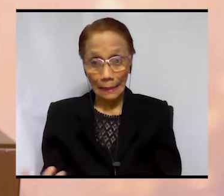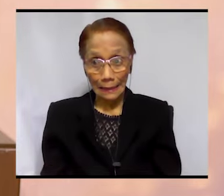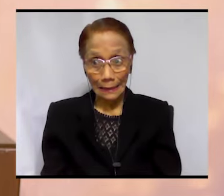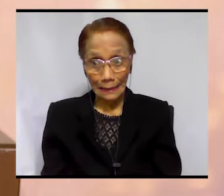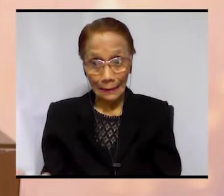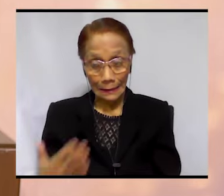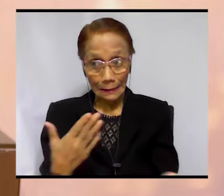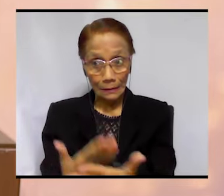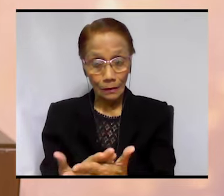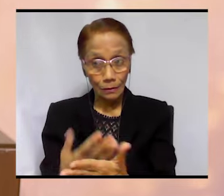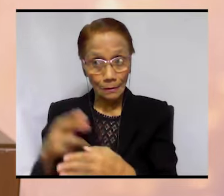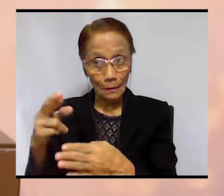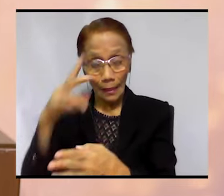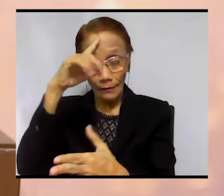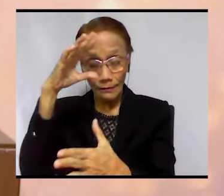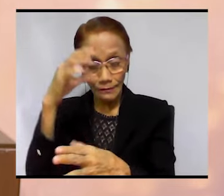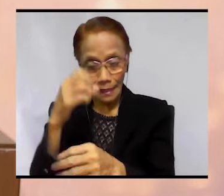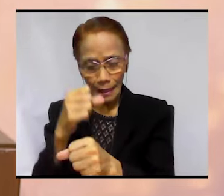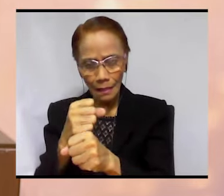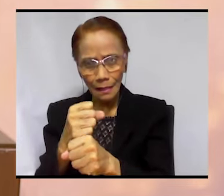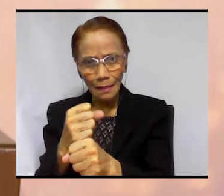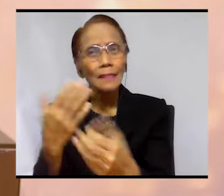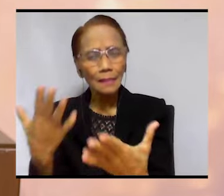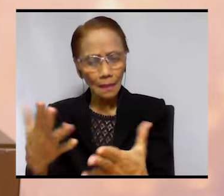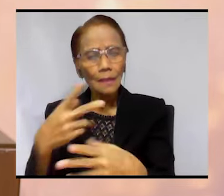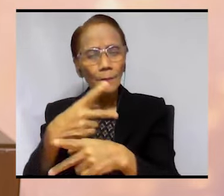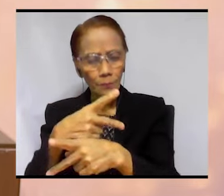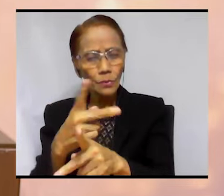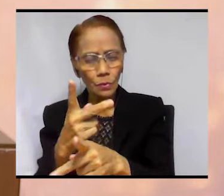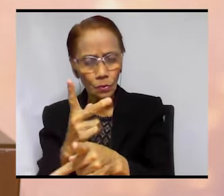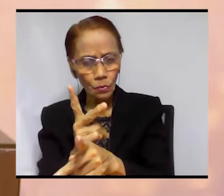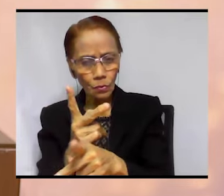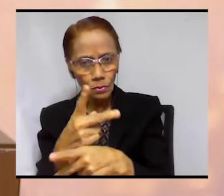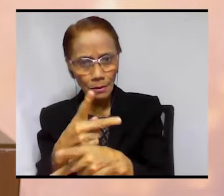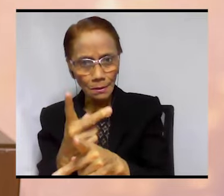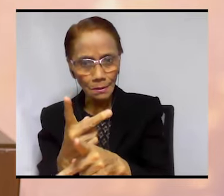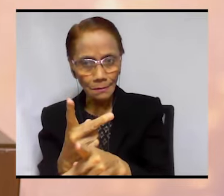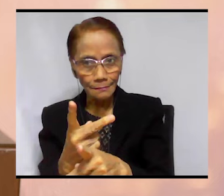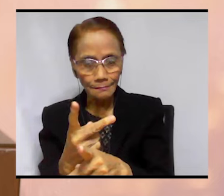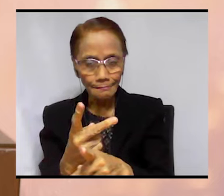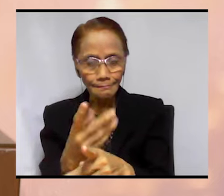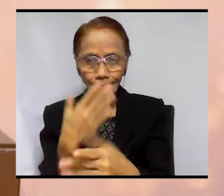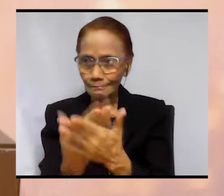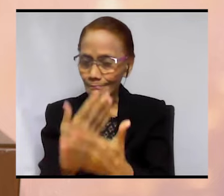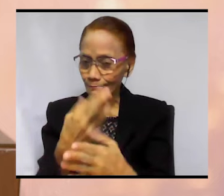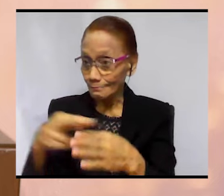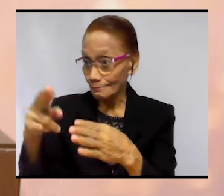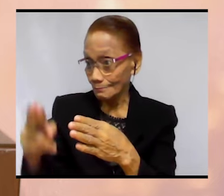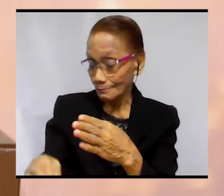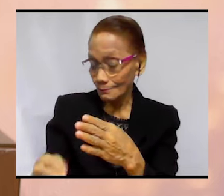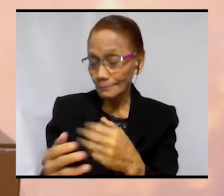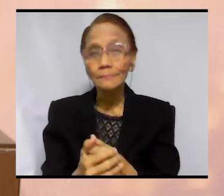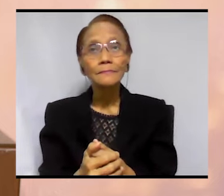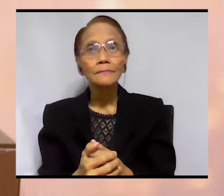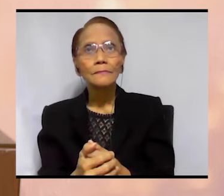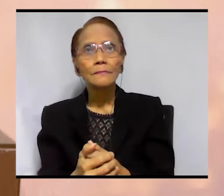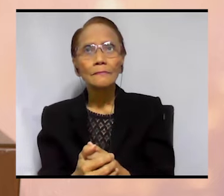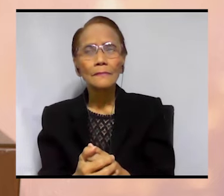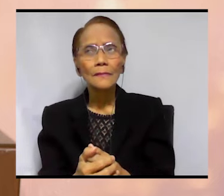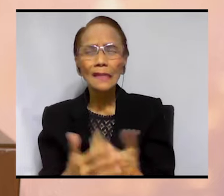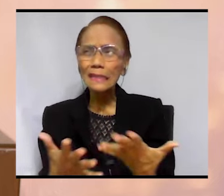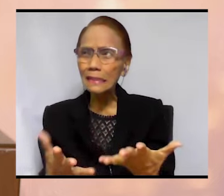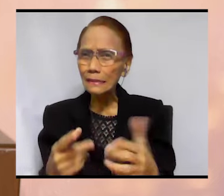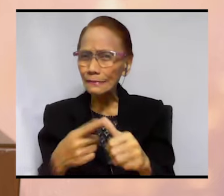Fruitful faith, the faith that produces fruit. In the first reading, we